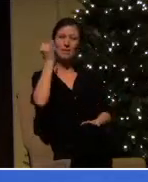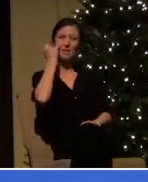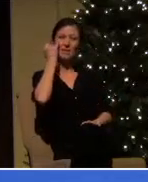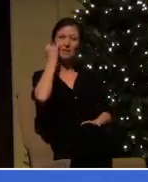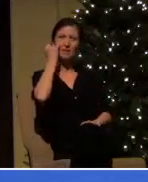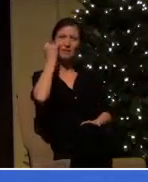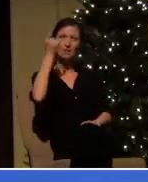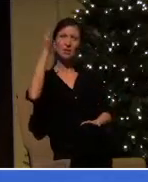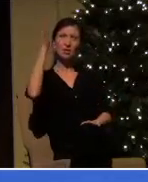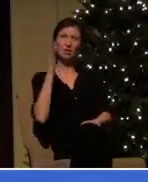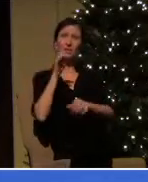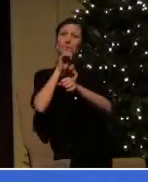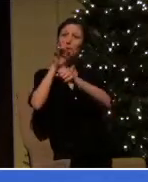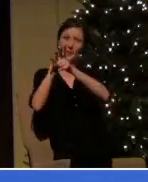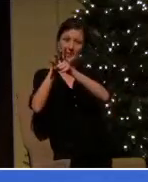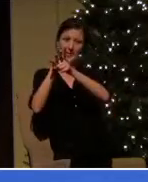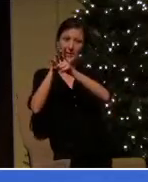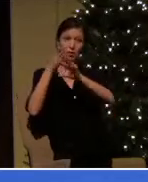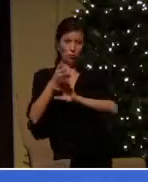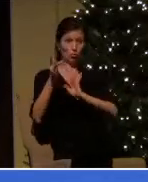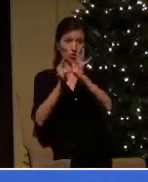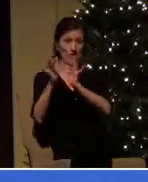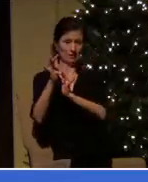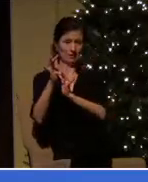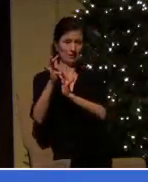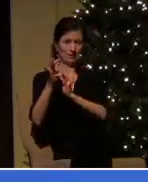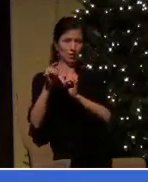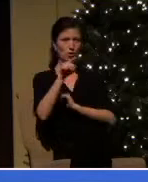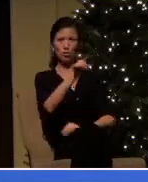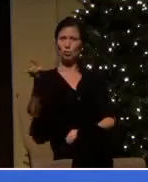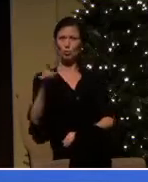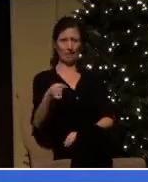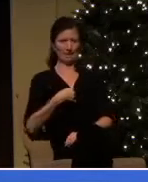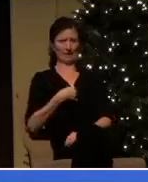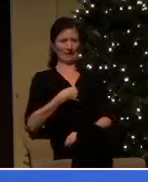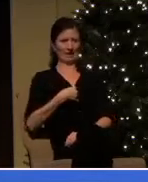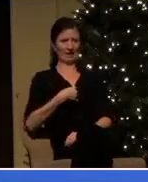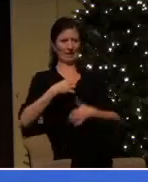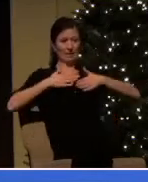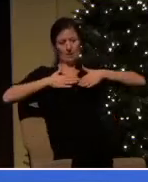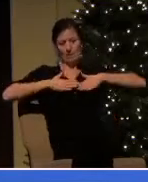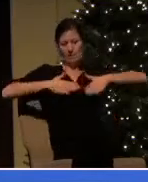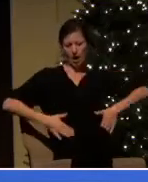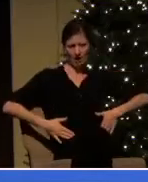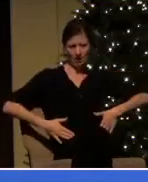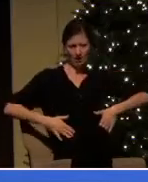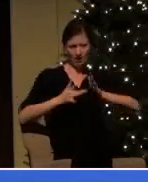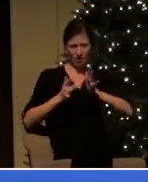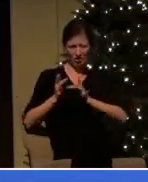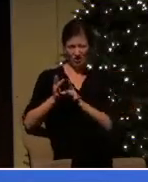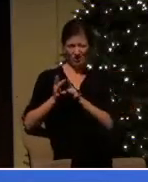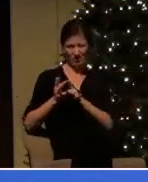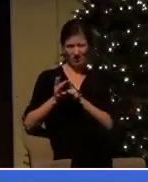its fulfillment in Jesus, and you and I are the body of Jesus, are you following me